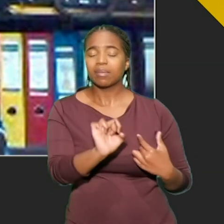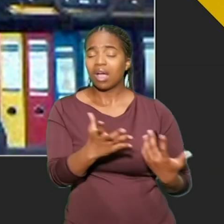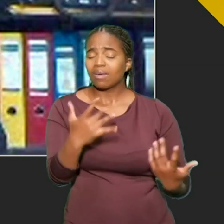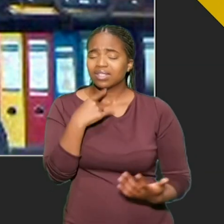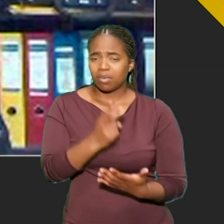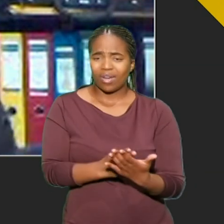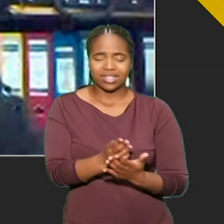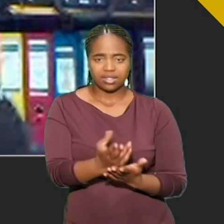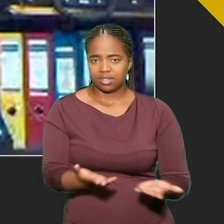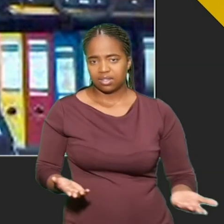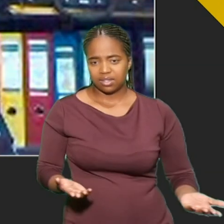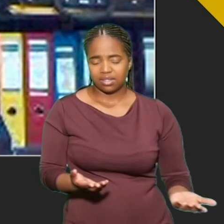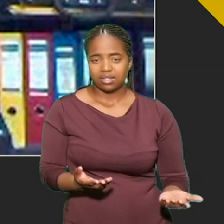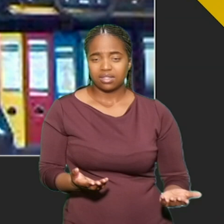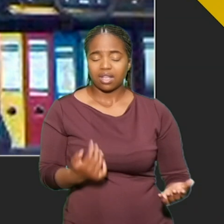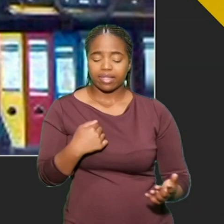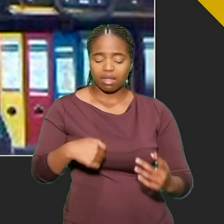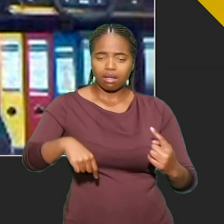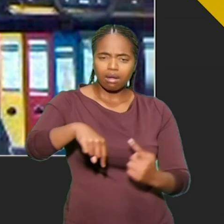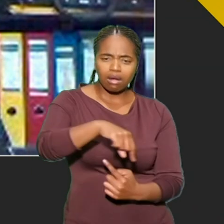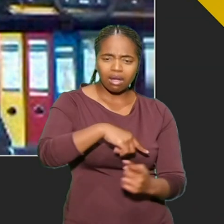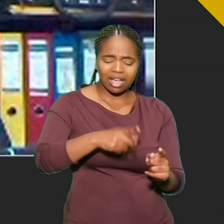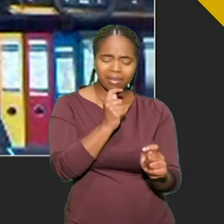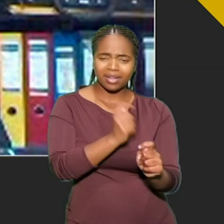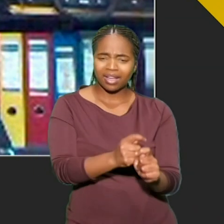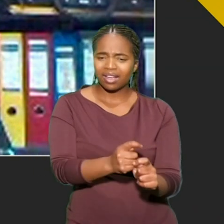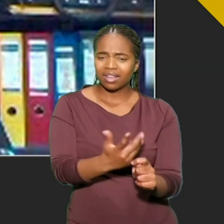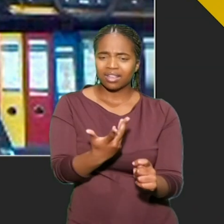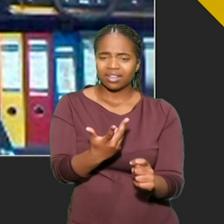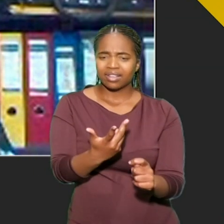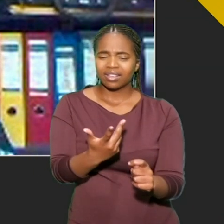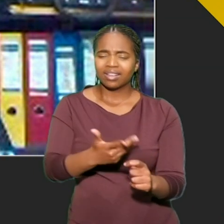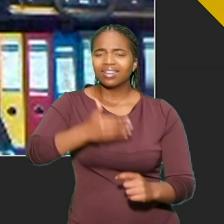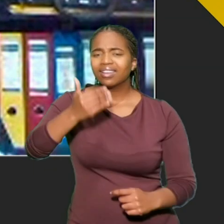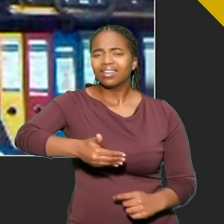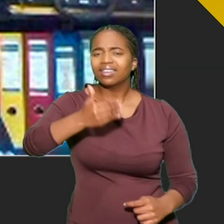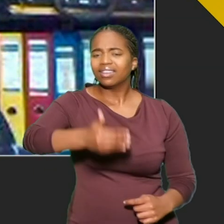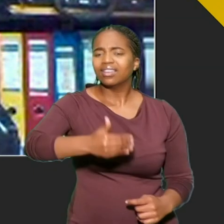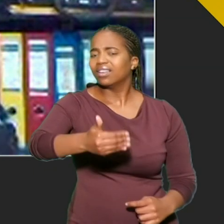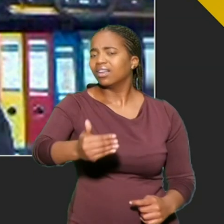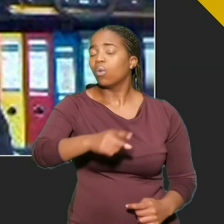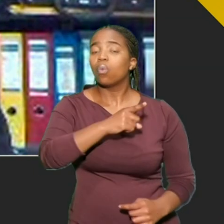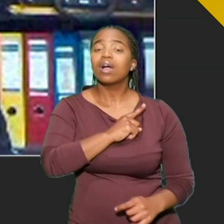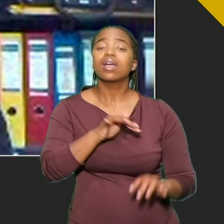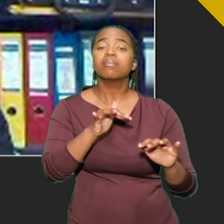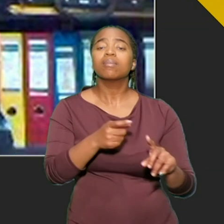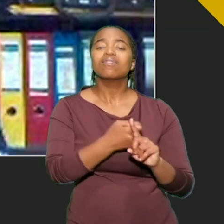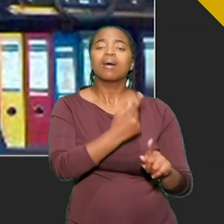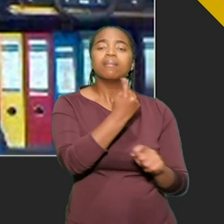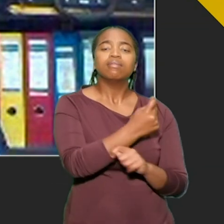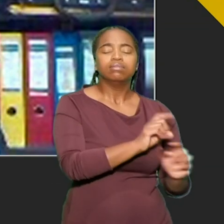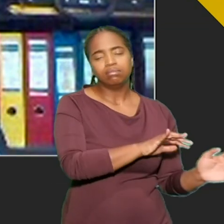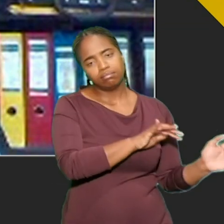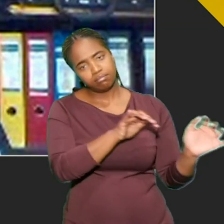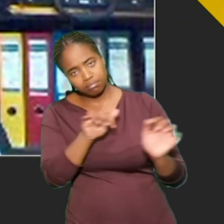honest, the cycle of informal settlements is an ongoing one because Abantu are still coming from the rural areas